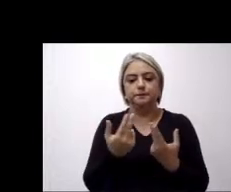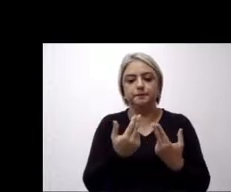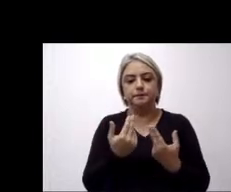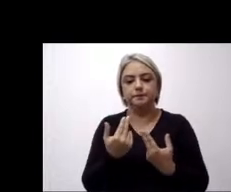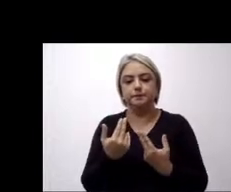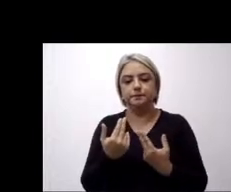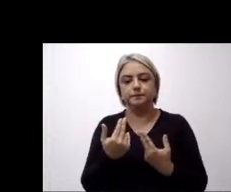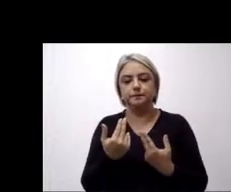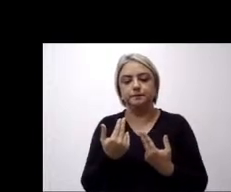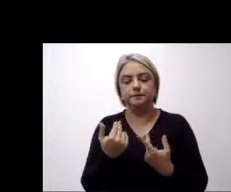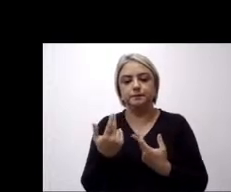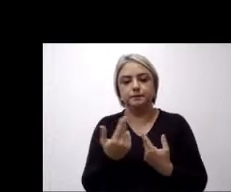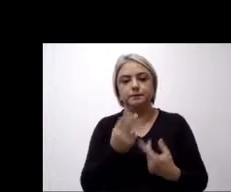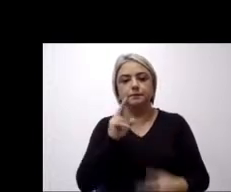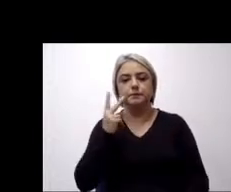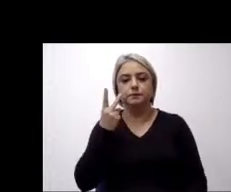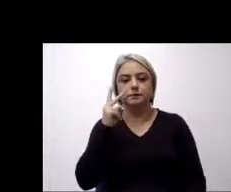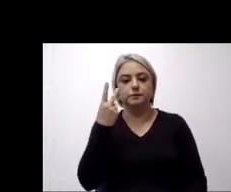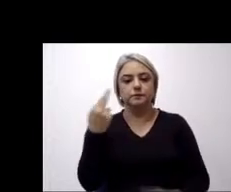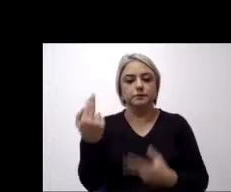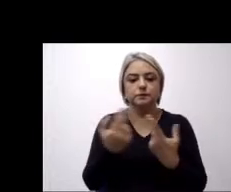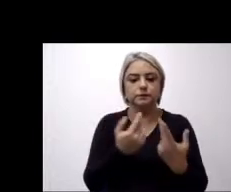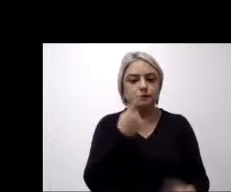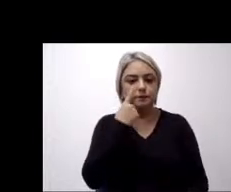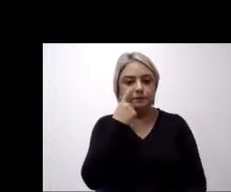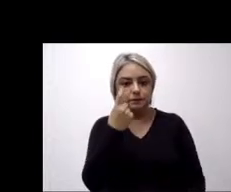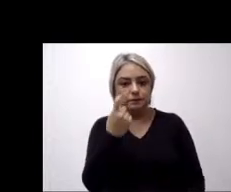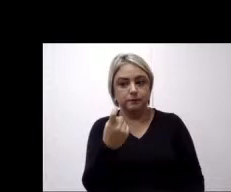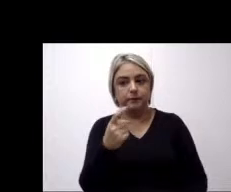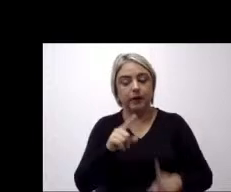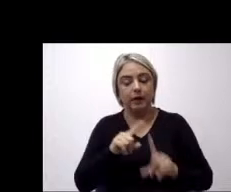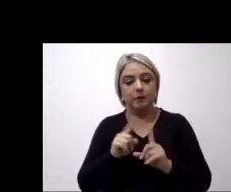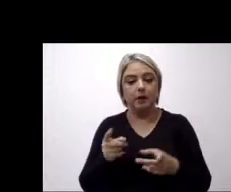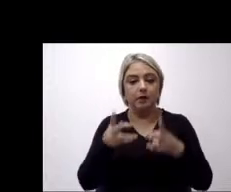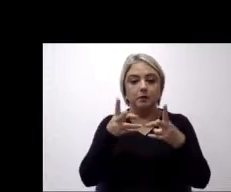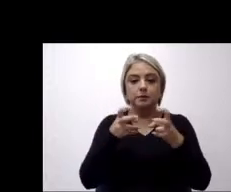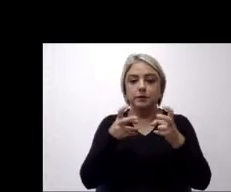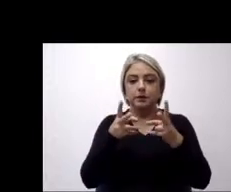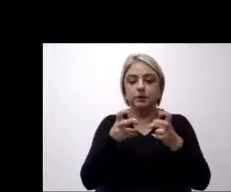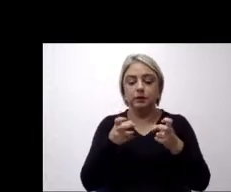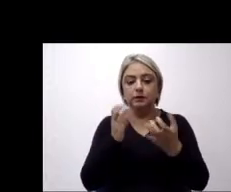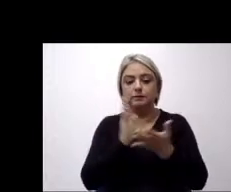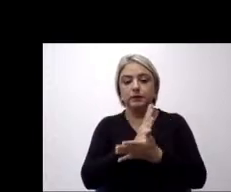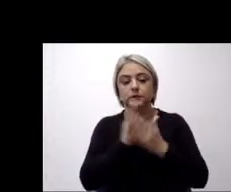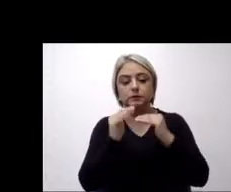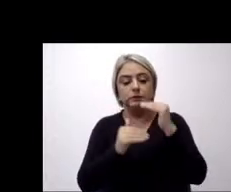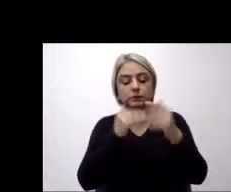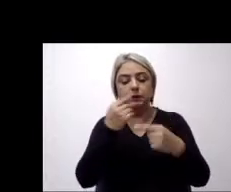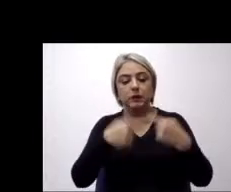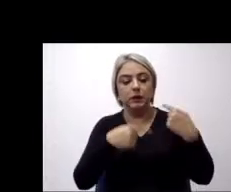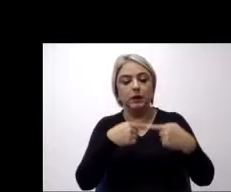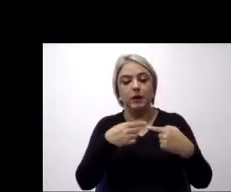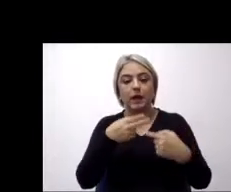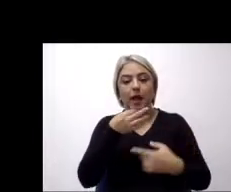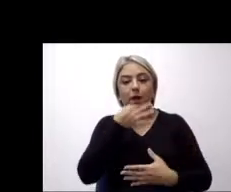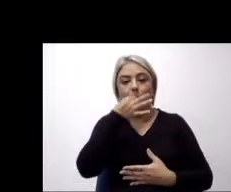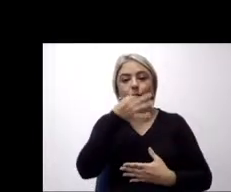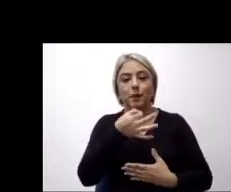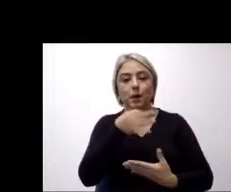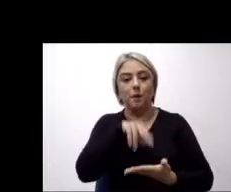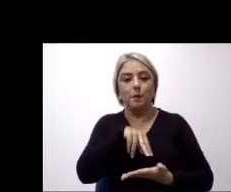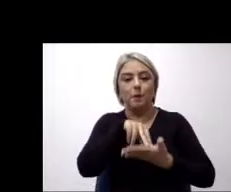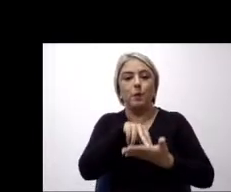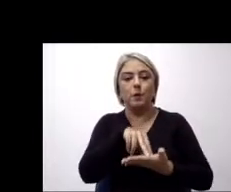same interest. But what we observe in a lot of time in policy process is that the position of the actor is not stable, and the alliance,